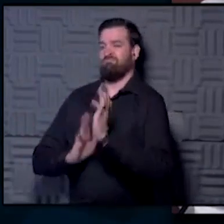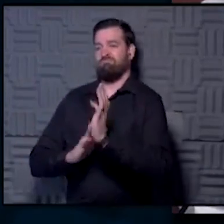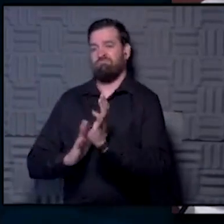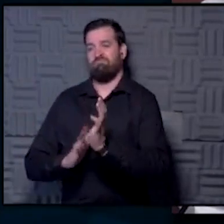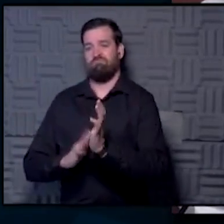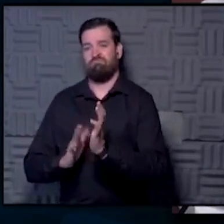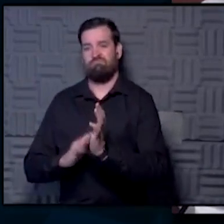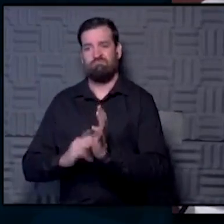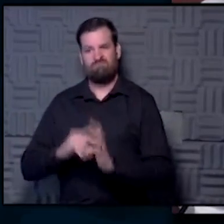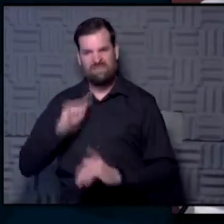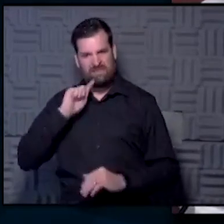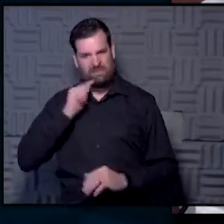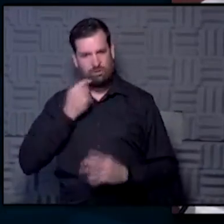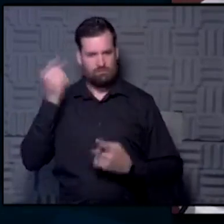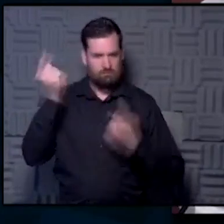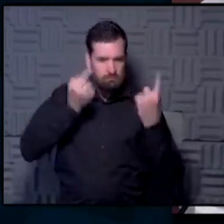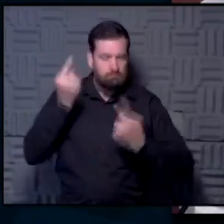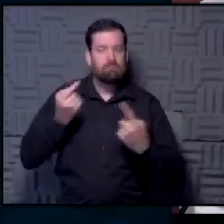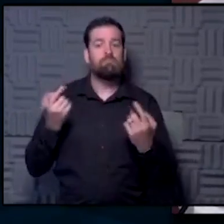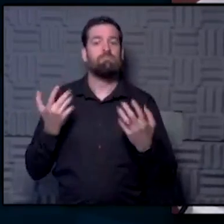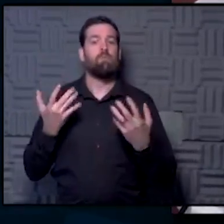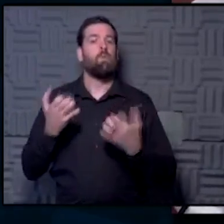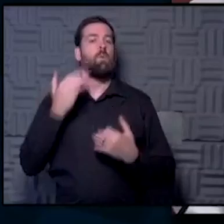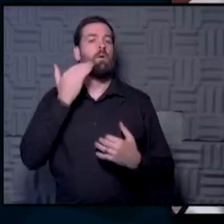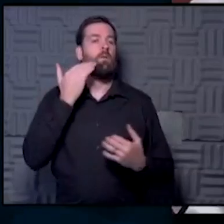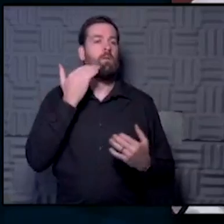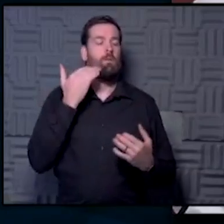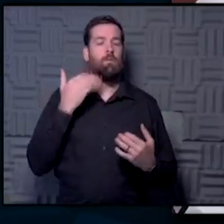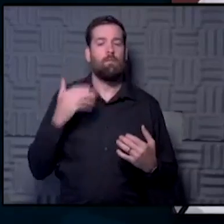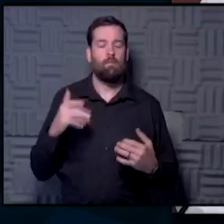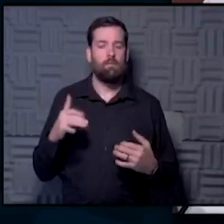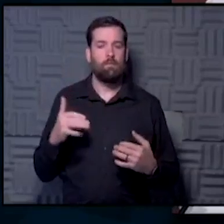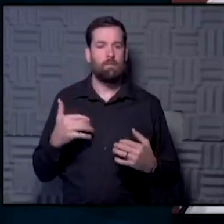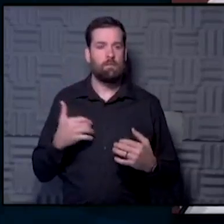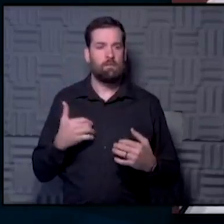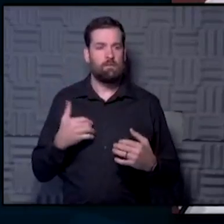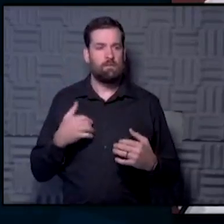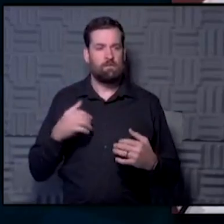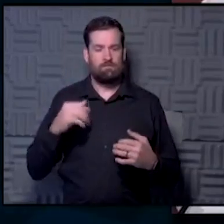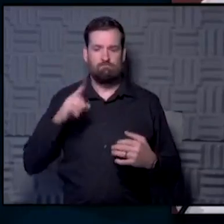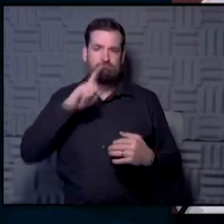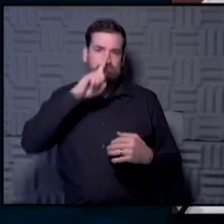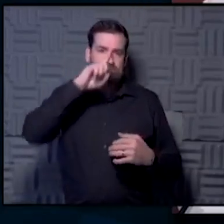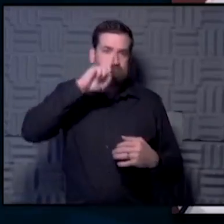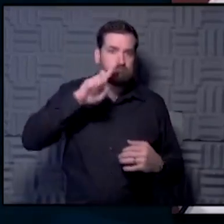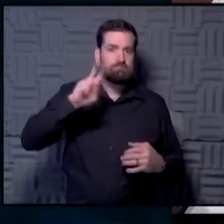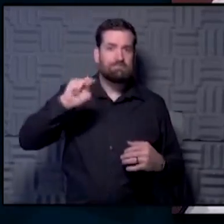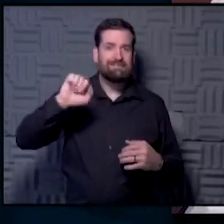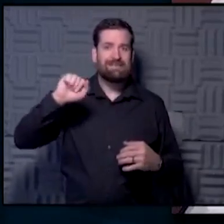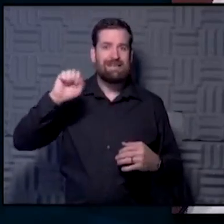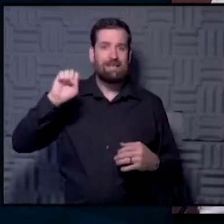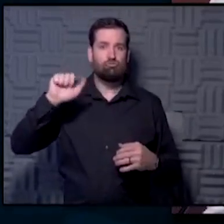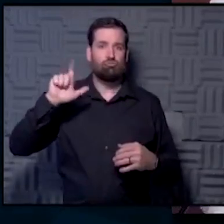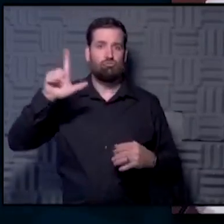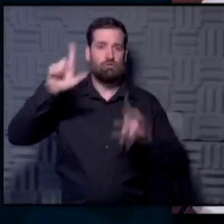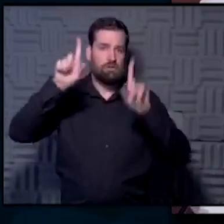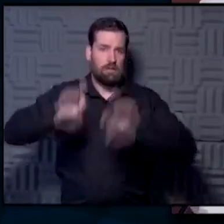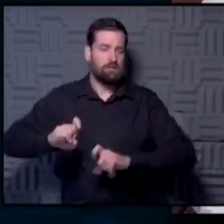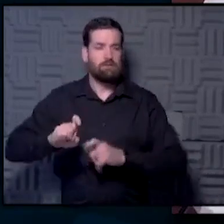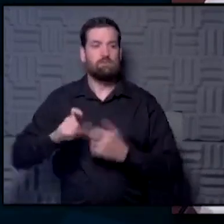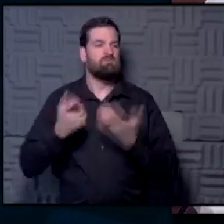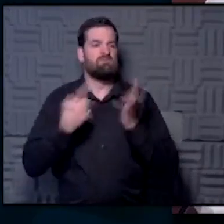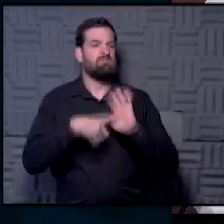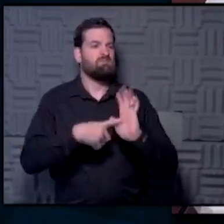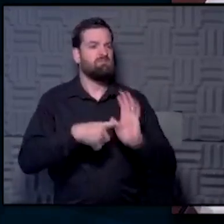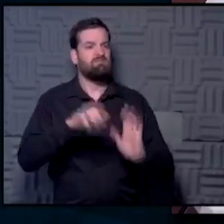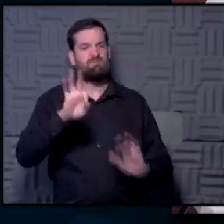taking this so seriously. I do want to know, though, that, we do those nasal PCR swabs that kind of hurt. How do you do those on, say,